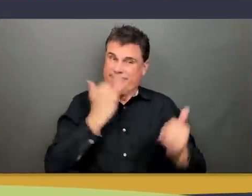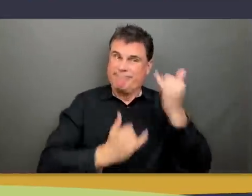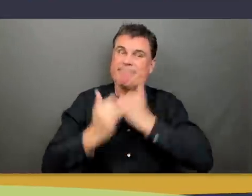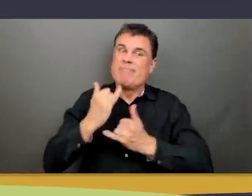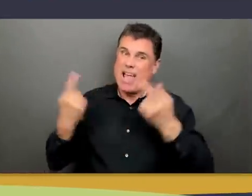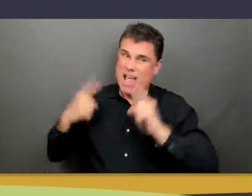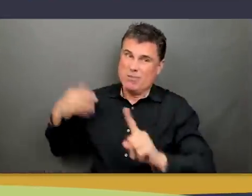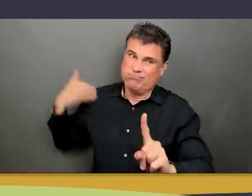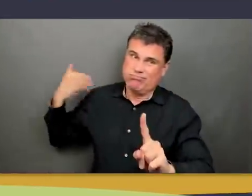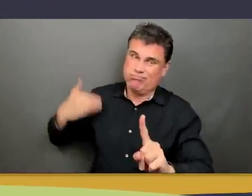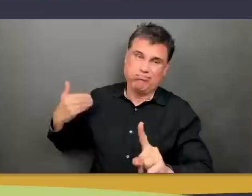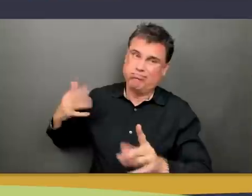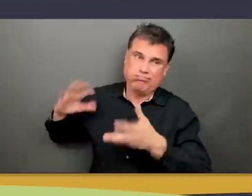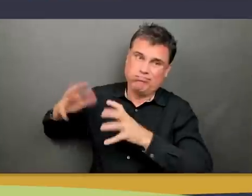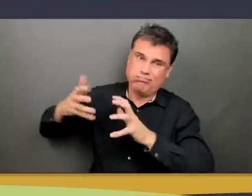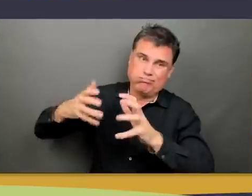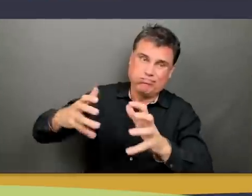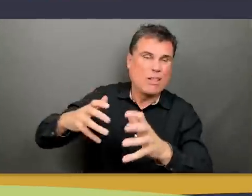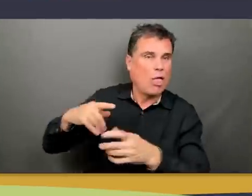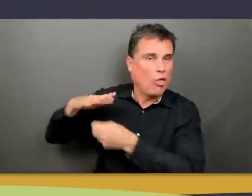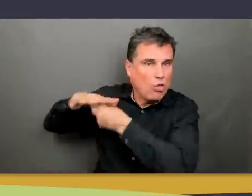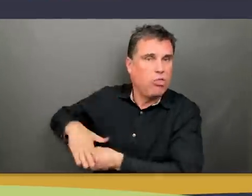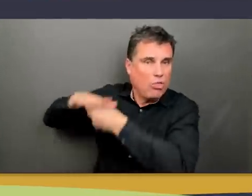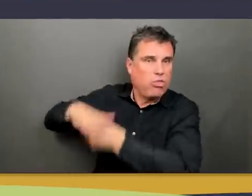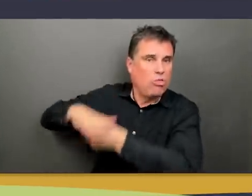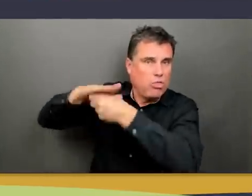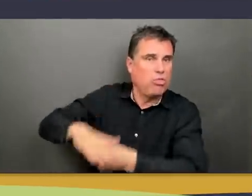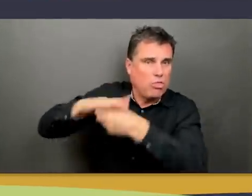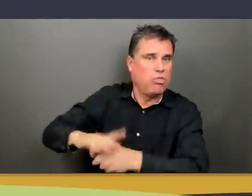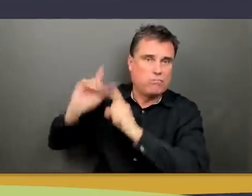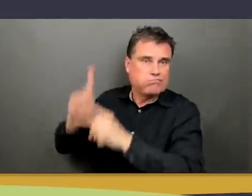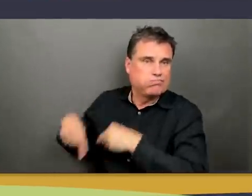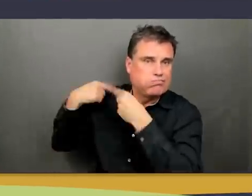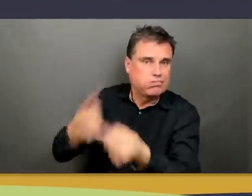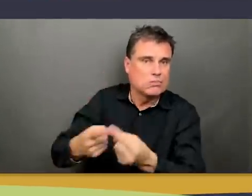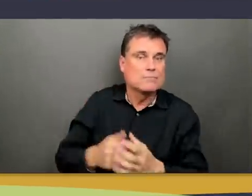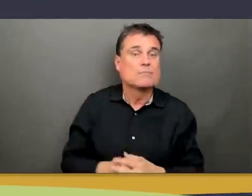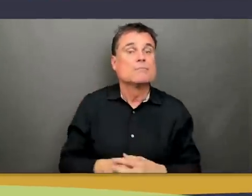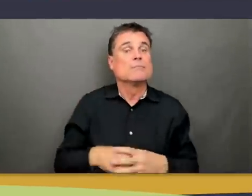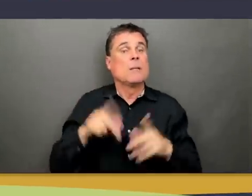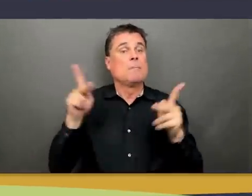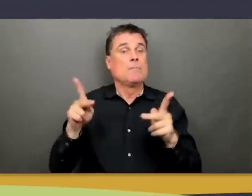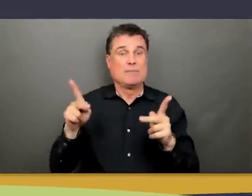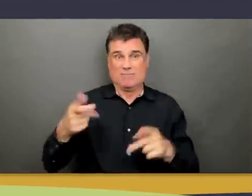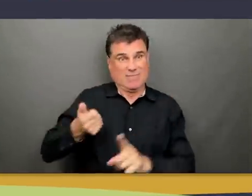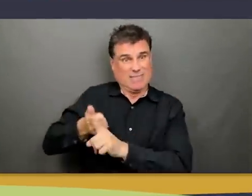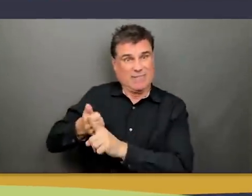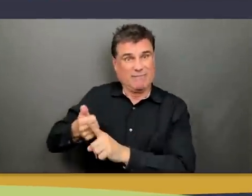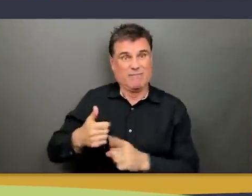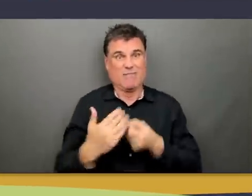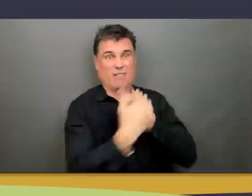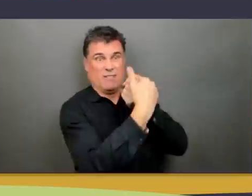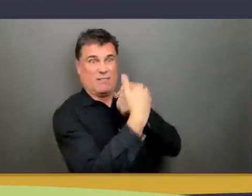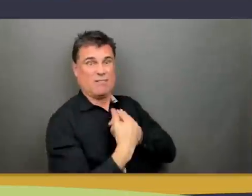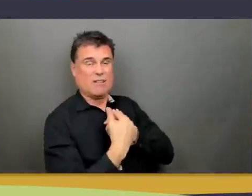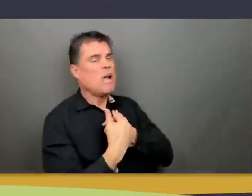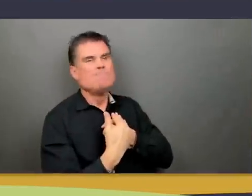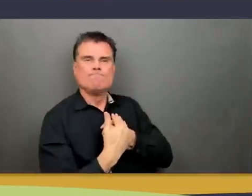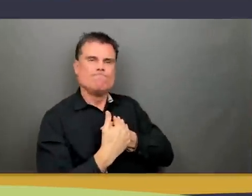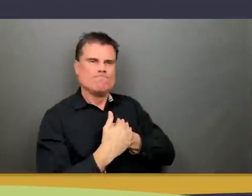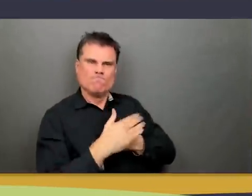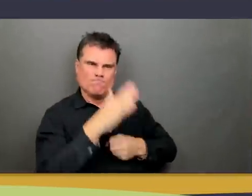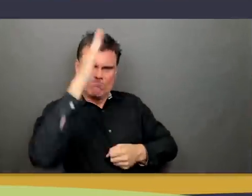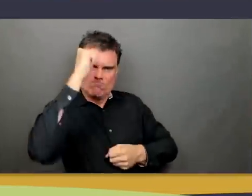it. Meanwhile, people relegated to the bottom have never stopped fighting against this unfair and